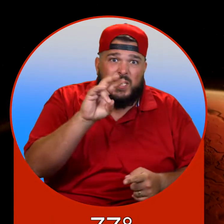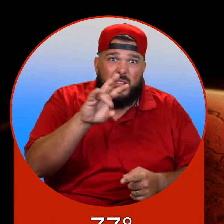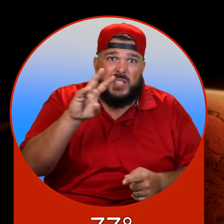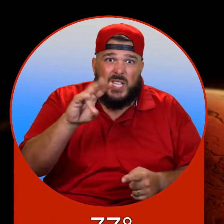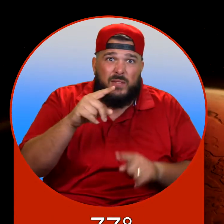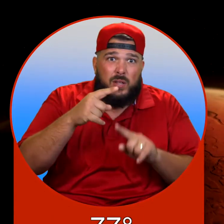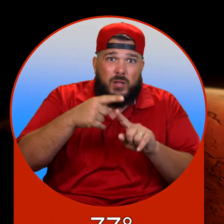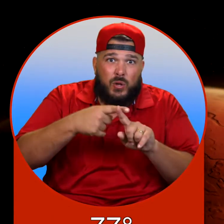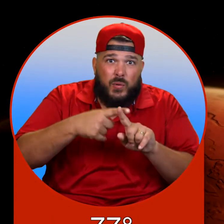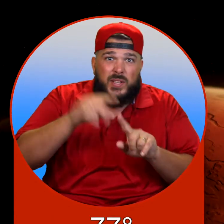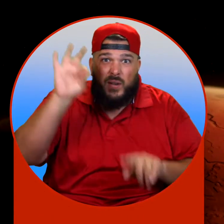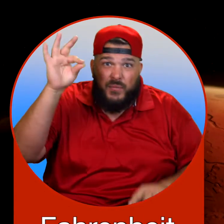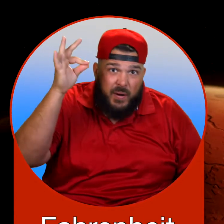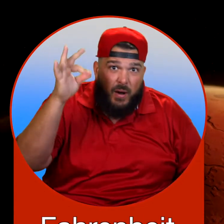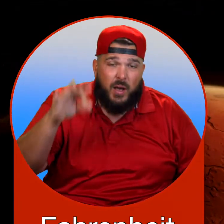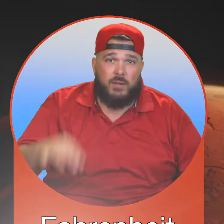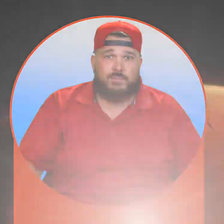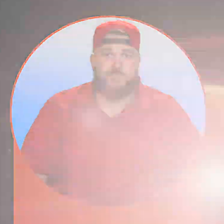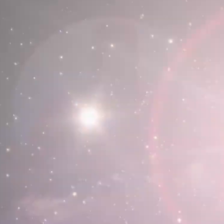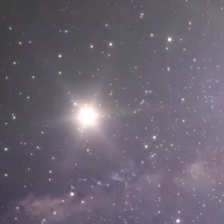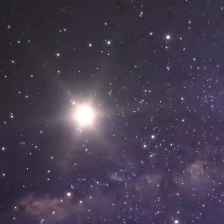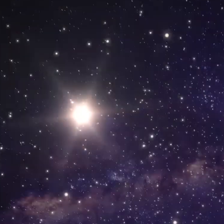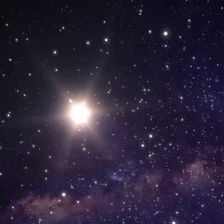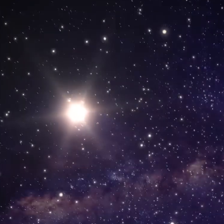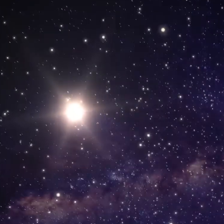77 degrees Fahrenheit.